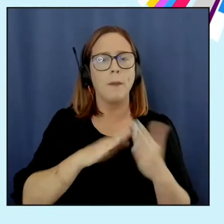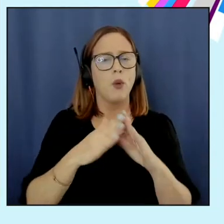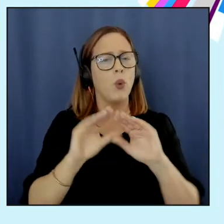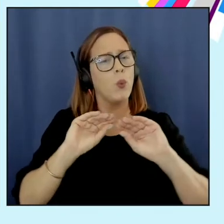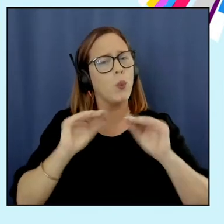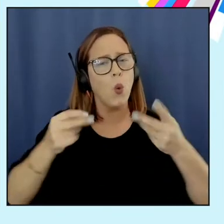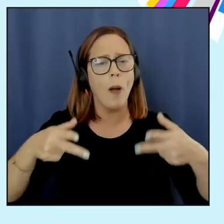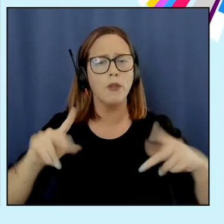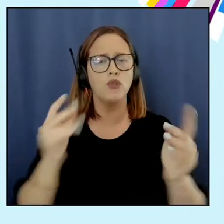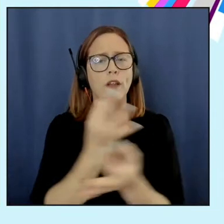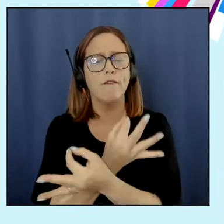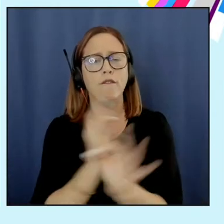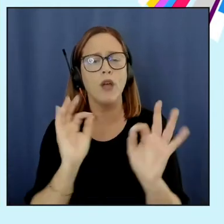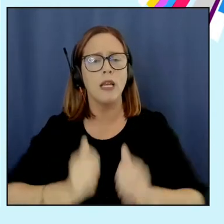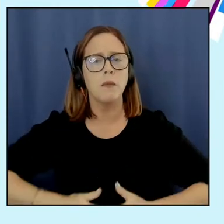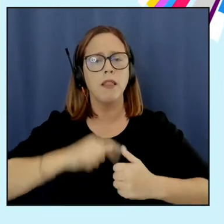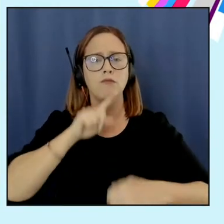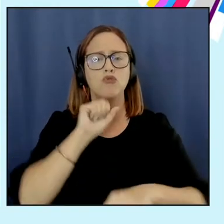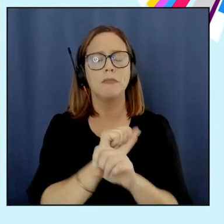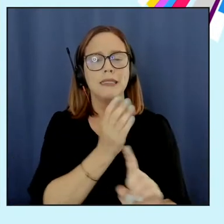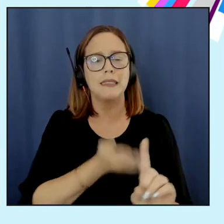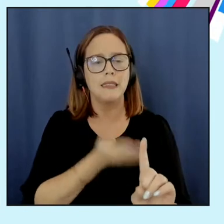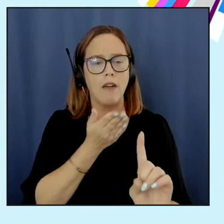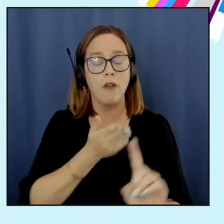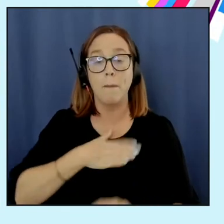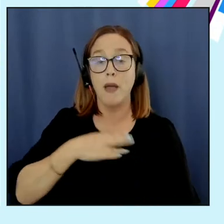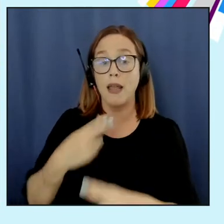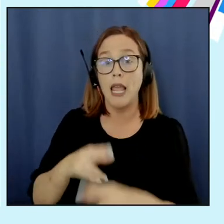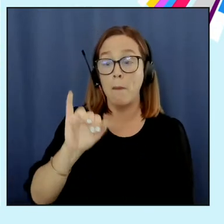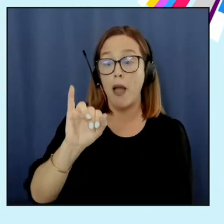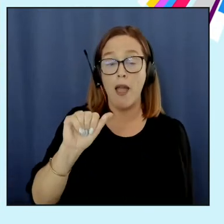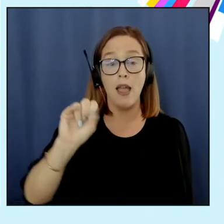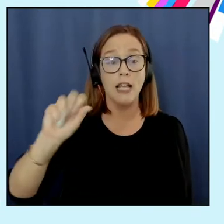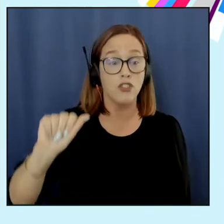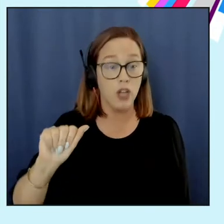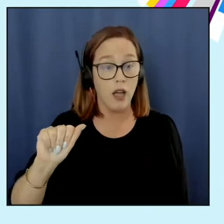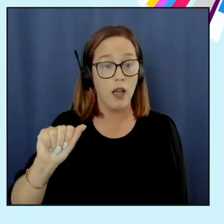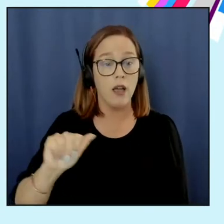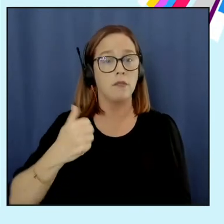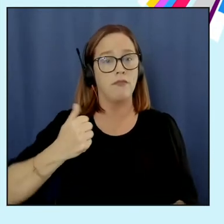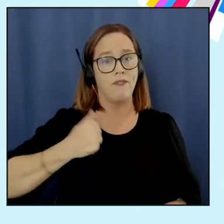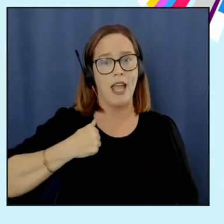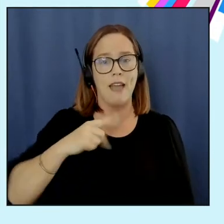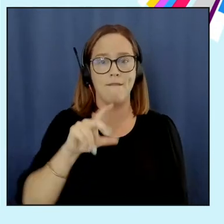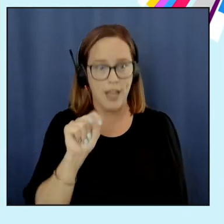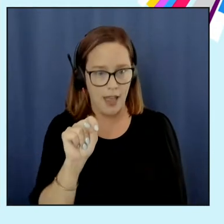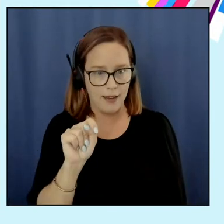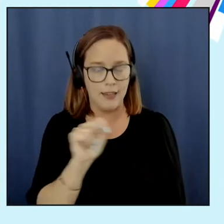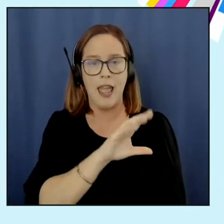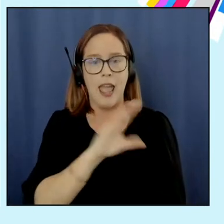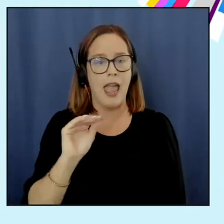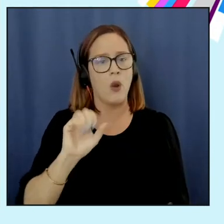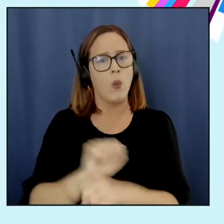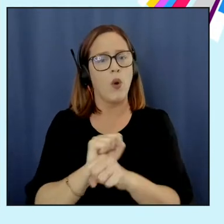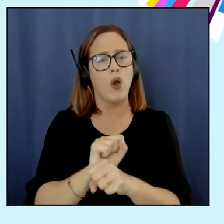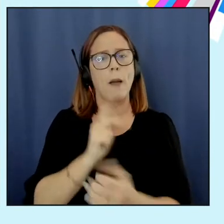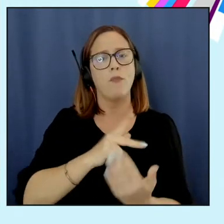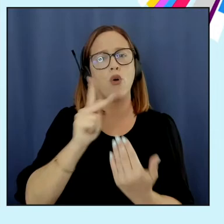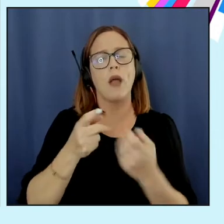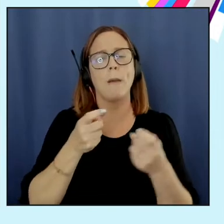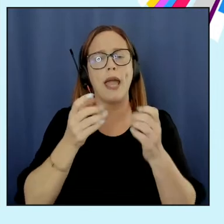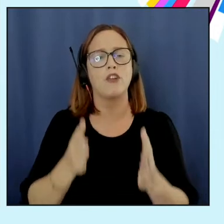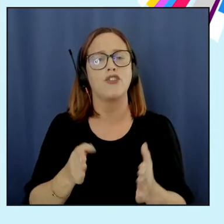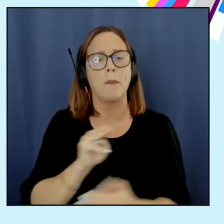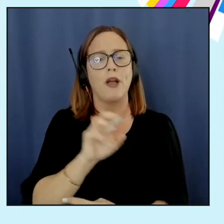authentically. I'm Aisha, I'm a veteran, and I work at Microsoft as a program manager. Being in the military is the opportunity to really travel, and I found